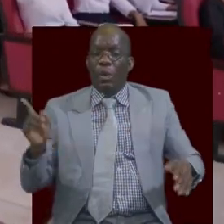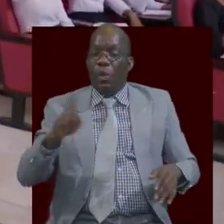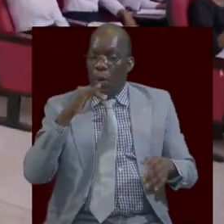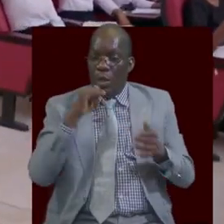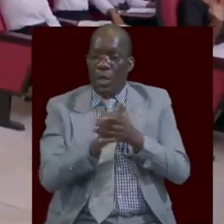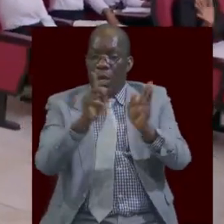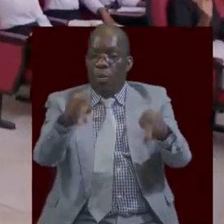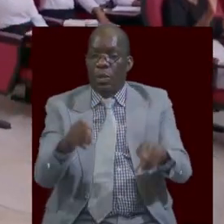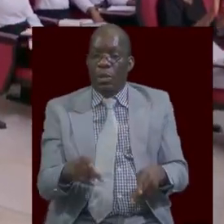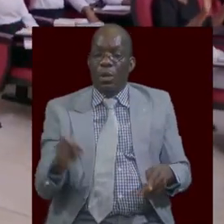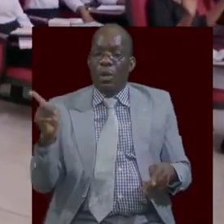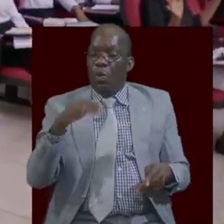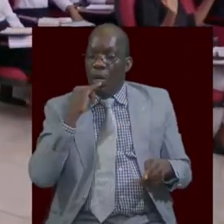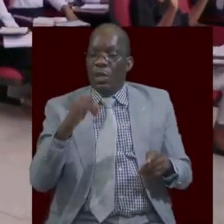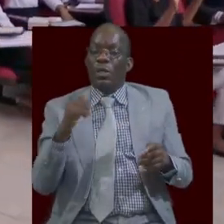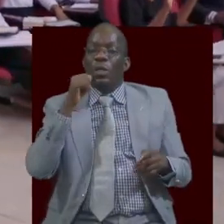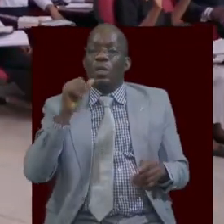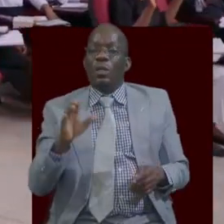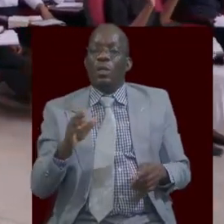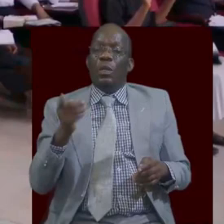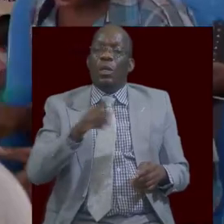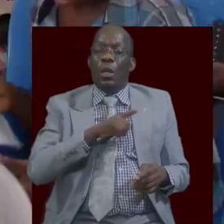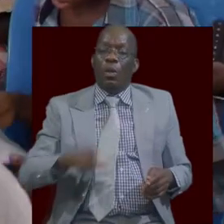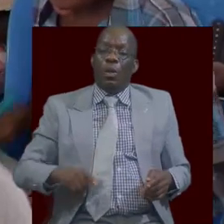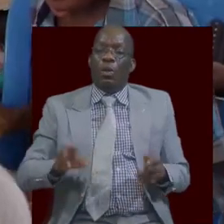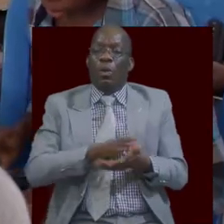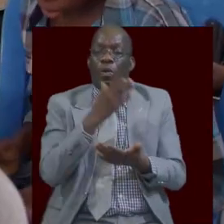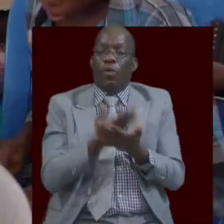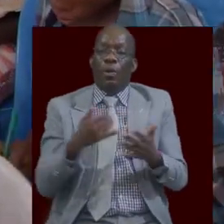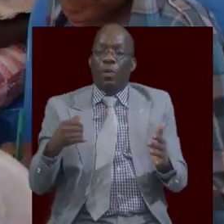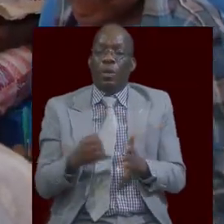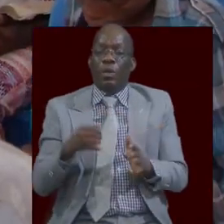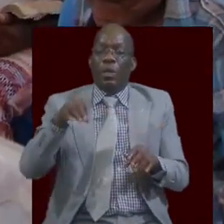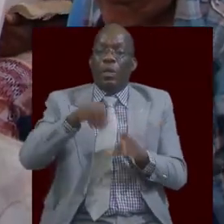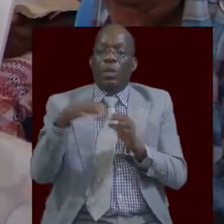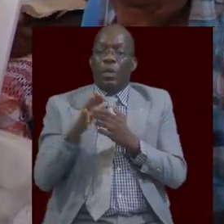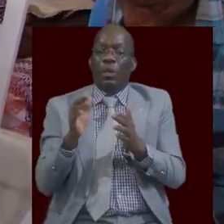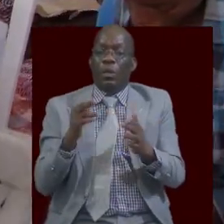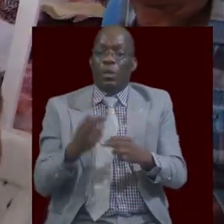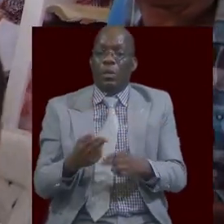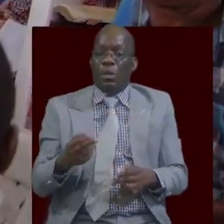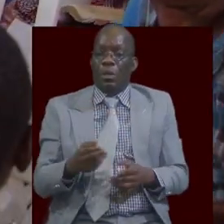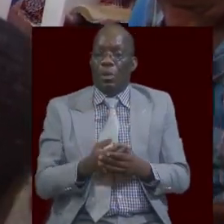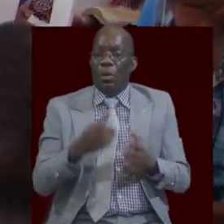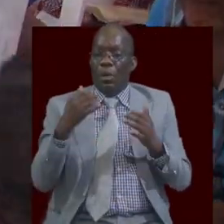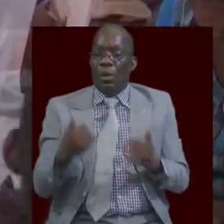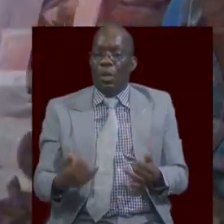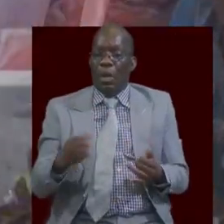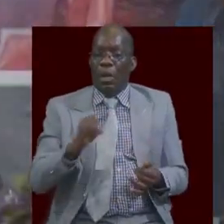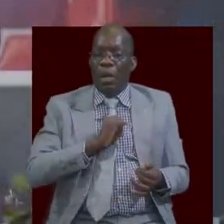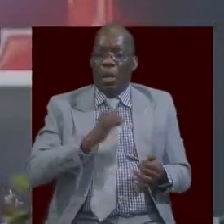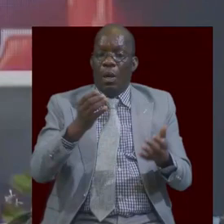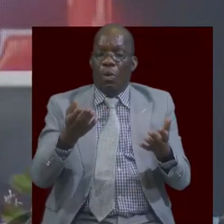Where is he? The Lord confirm it to your life in Jesus' name. Now, and I want to come to